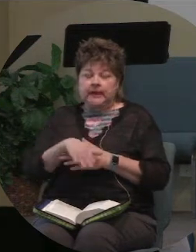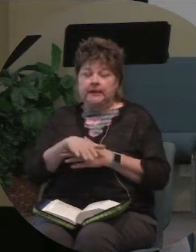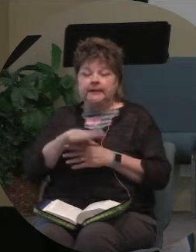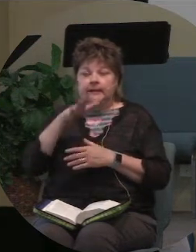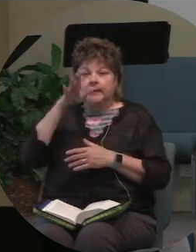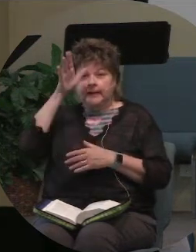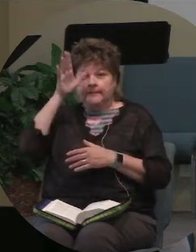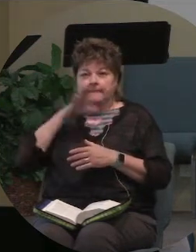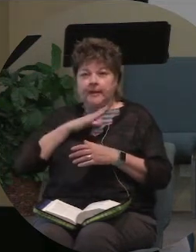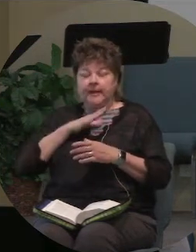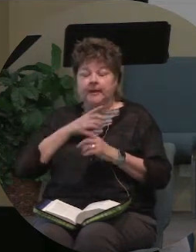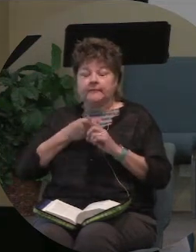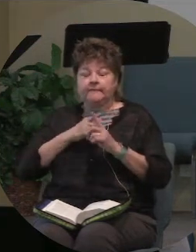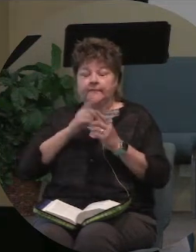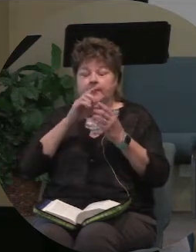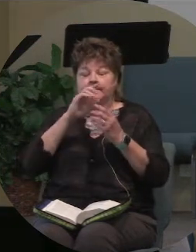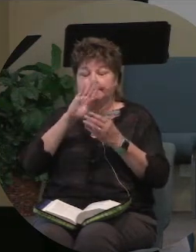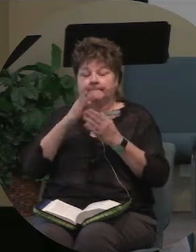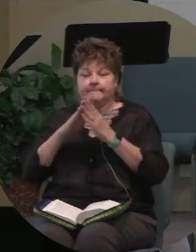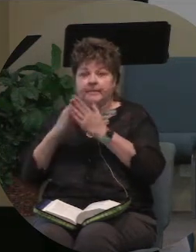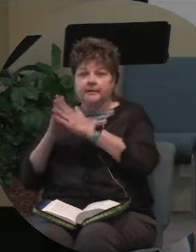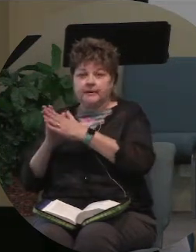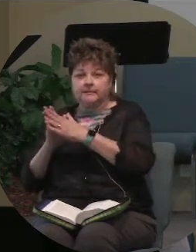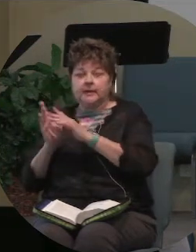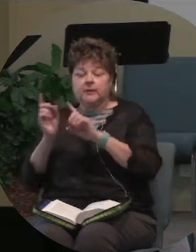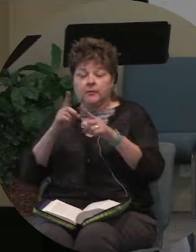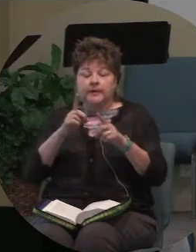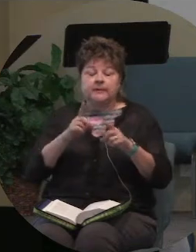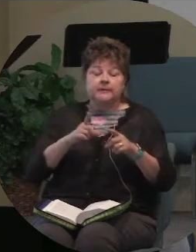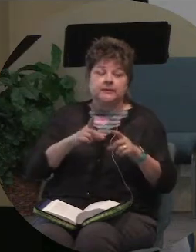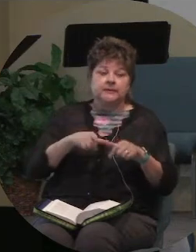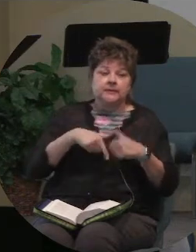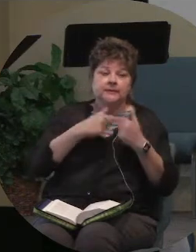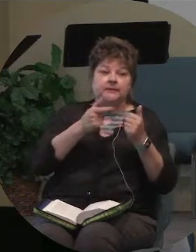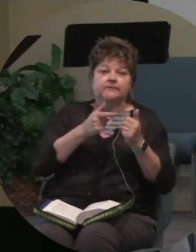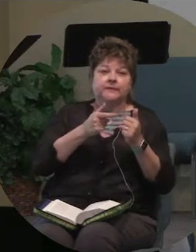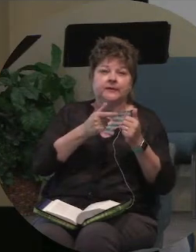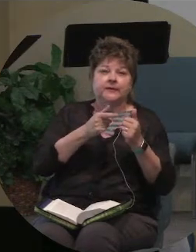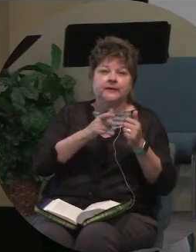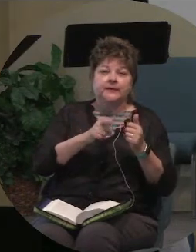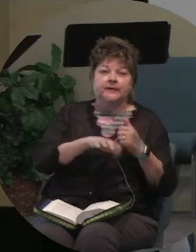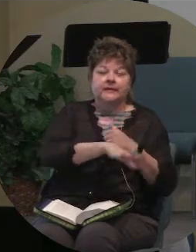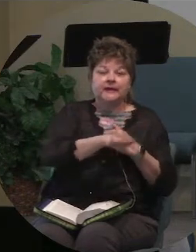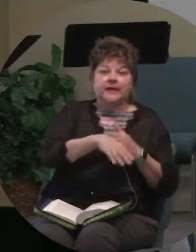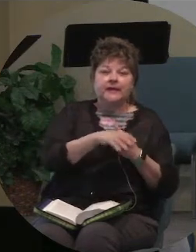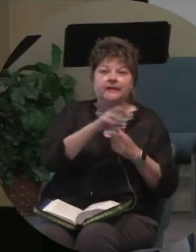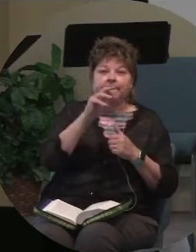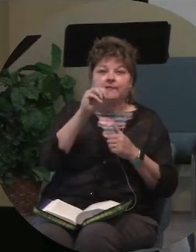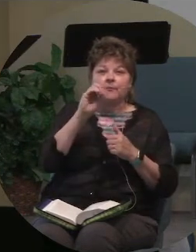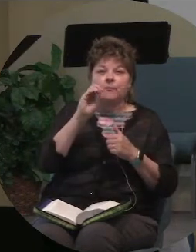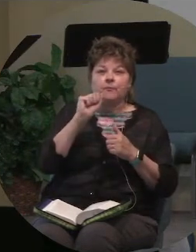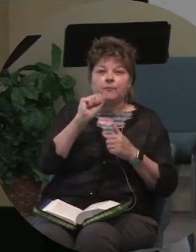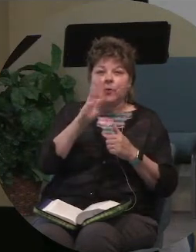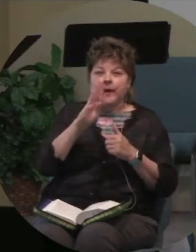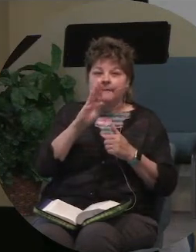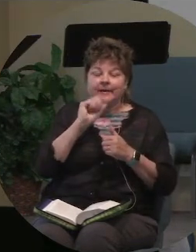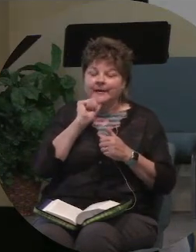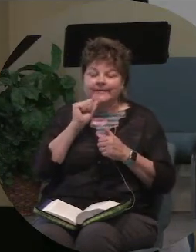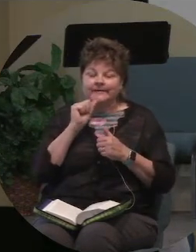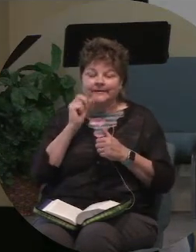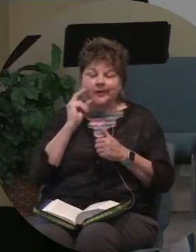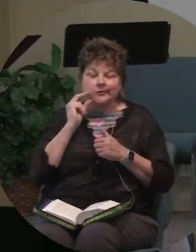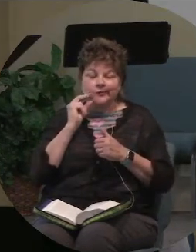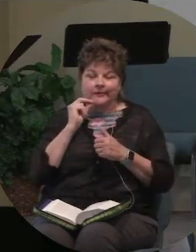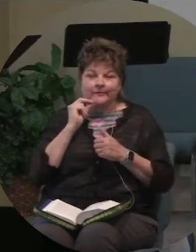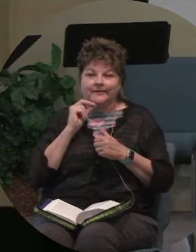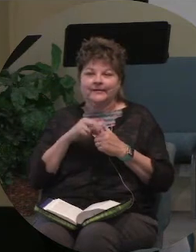Judah went to reside in the land of Moab, that is not Utah, with his wife and two sons. The name of the man